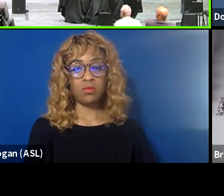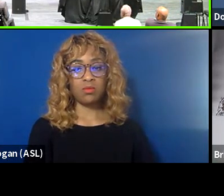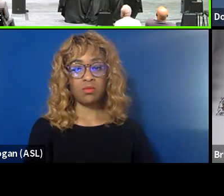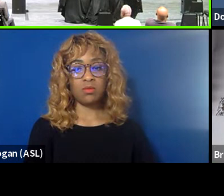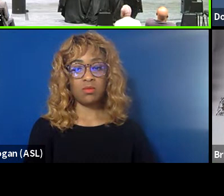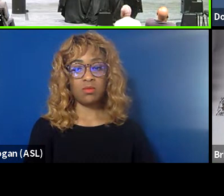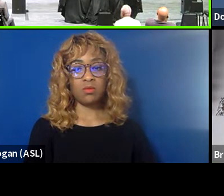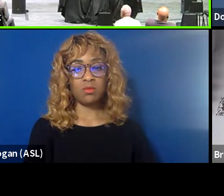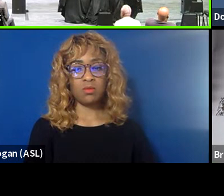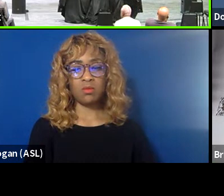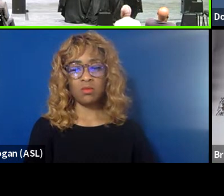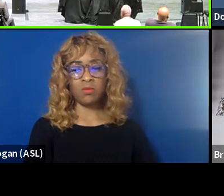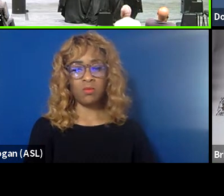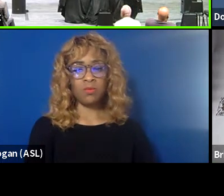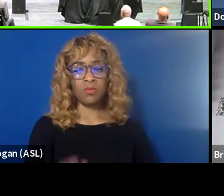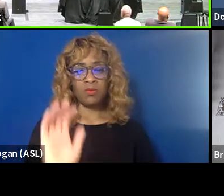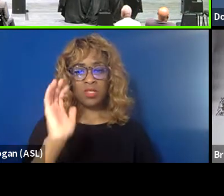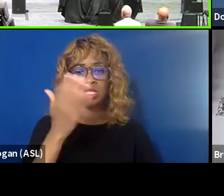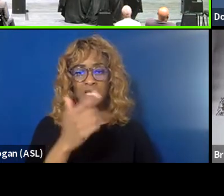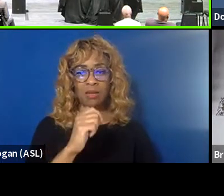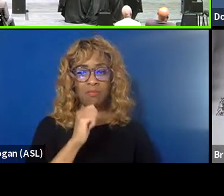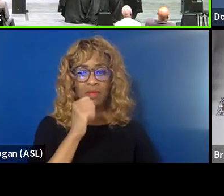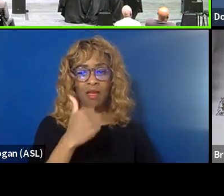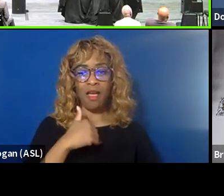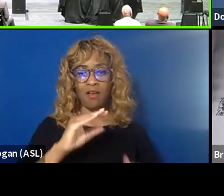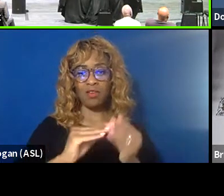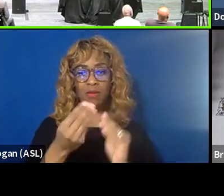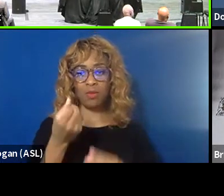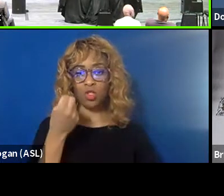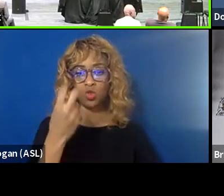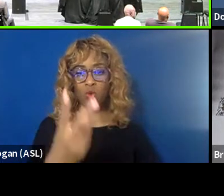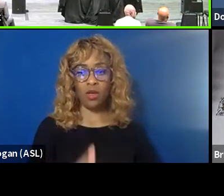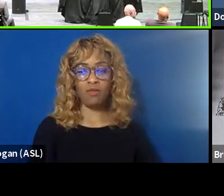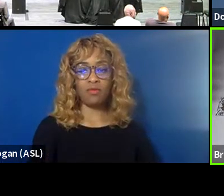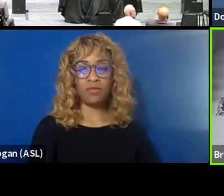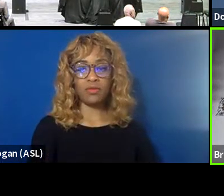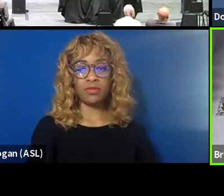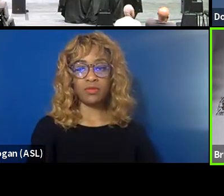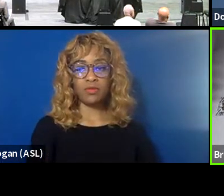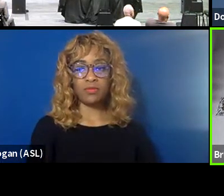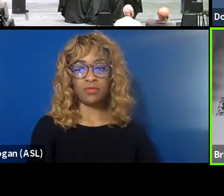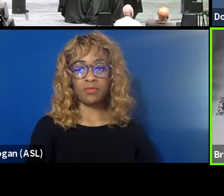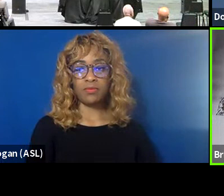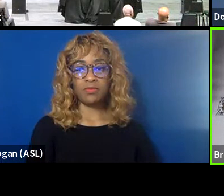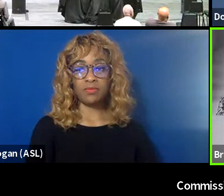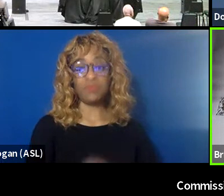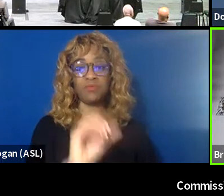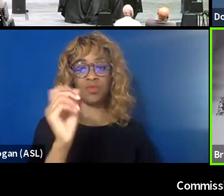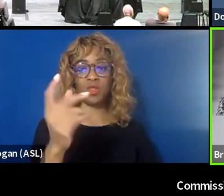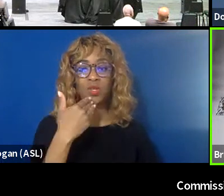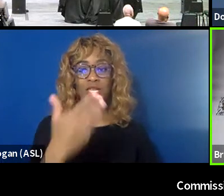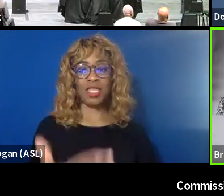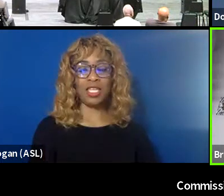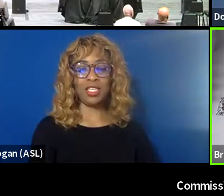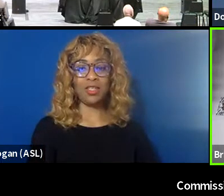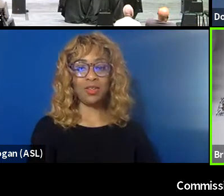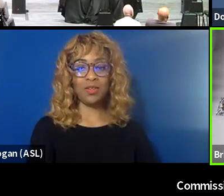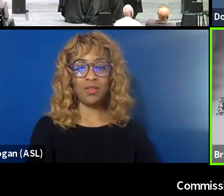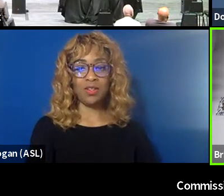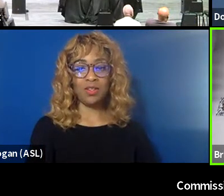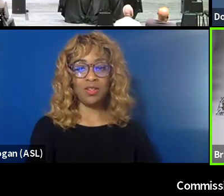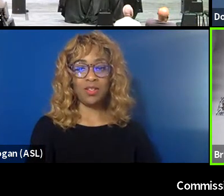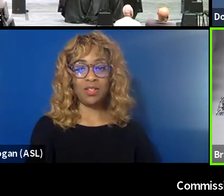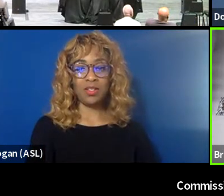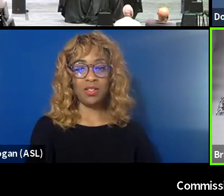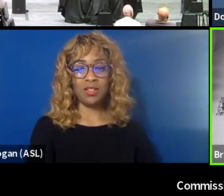Chair, it appears we do not have a number 12 coming to the microphone right now. Okay, thank you. We